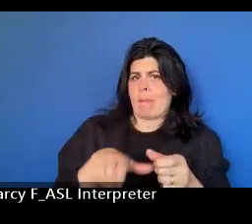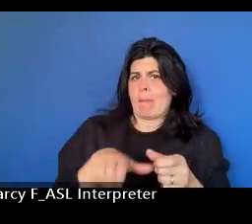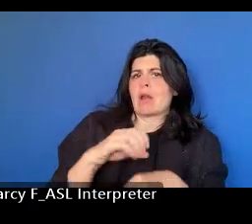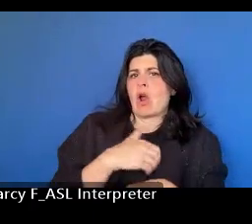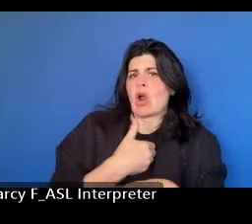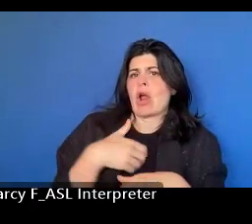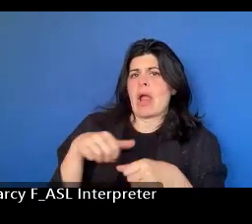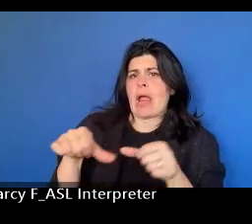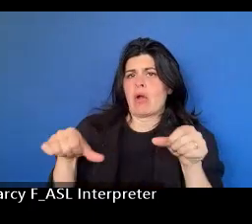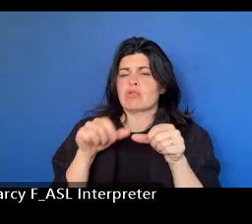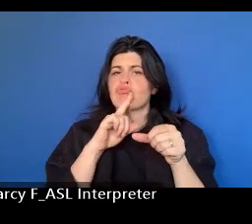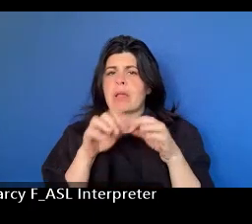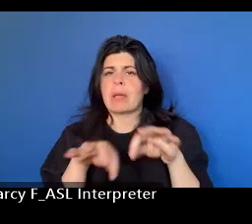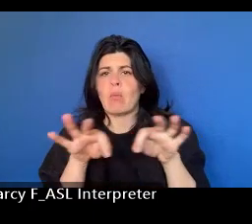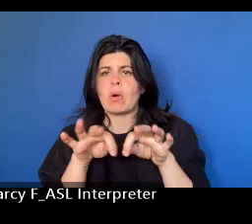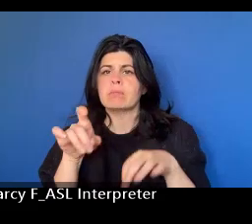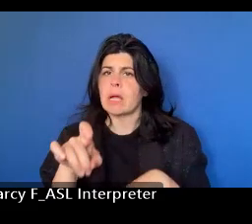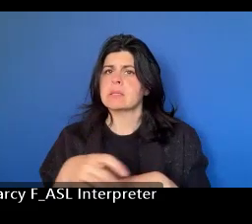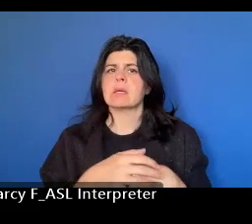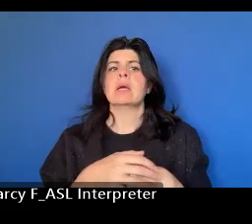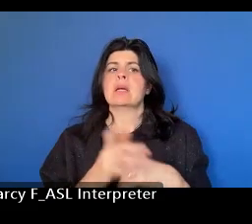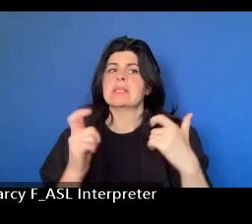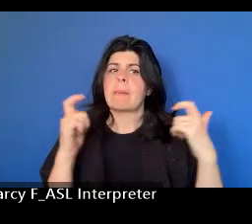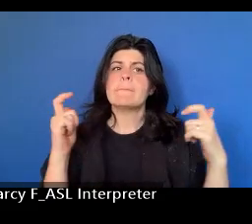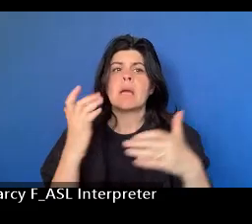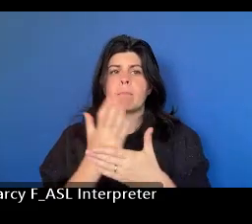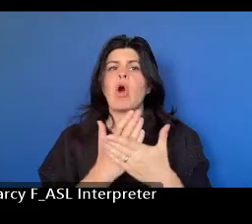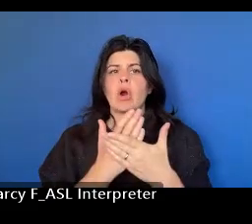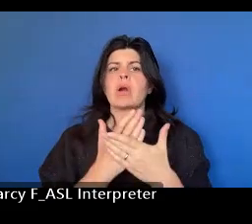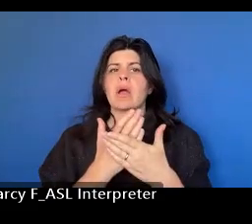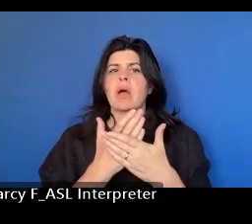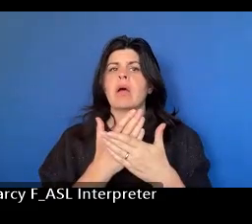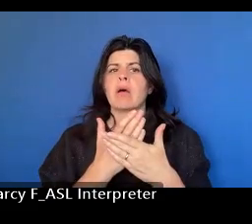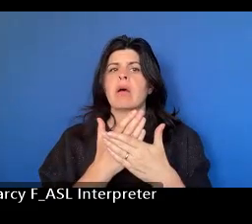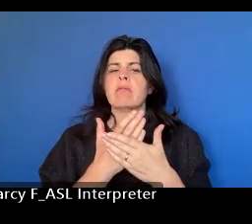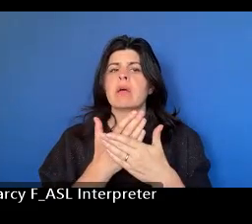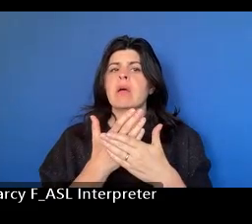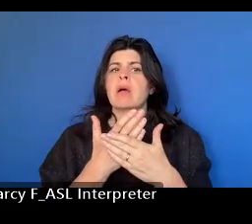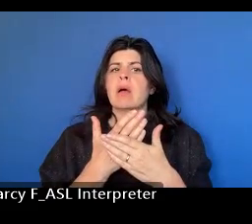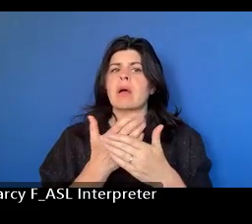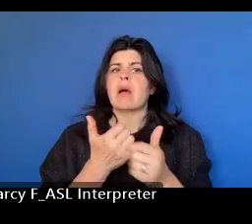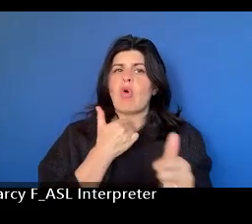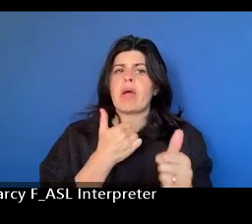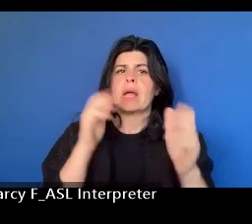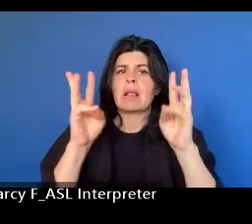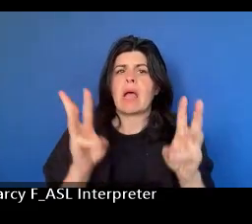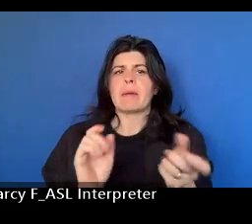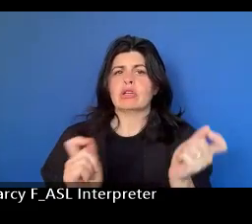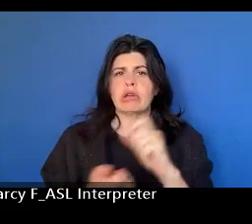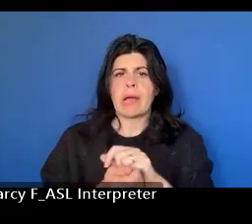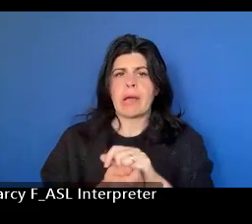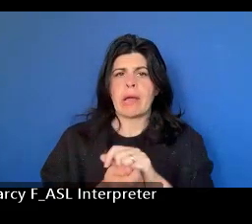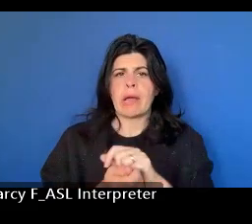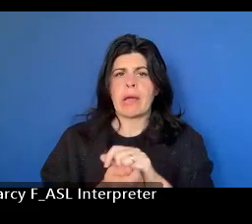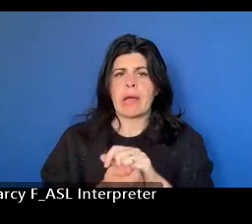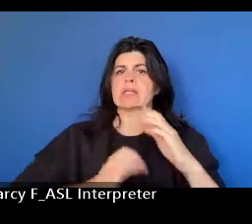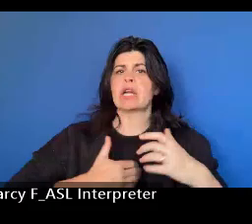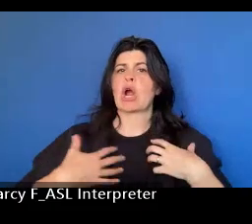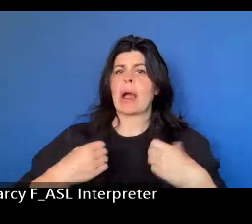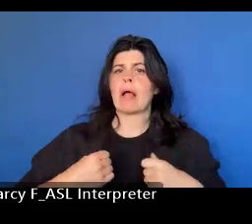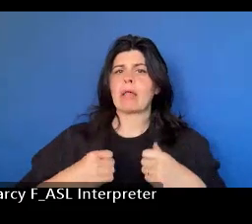essential and going to be a really big piece of mitigating climate change and protecting the health of our communities moving forward. So thank you for that. That's my